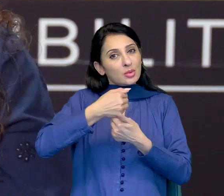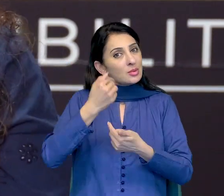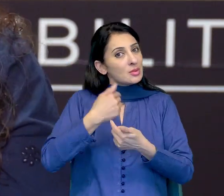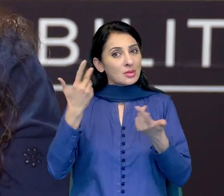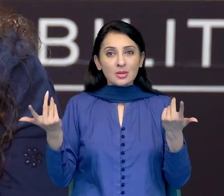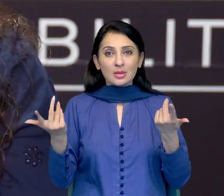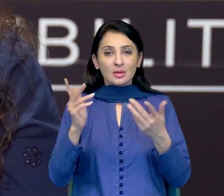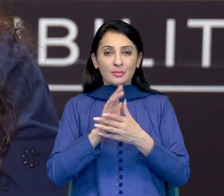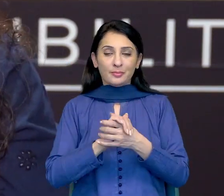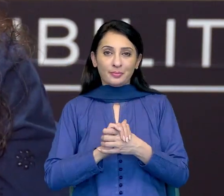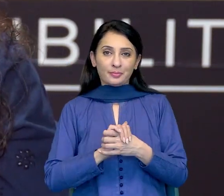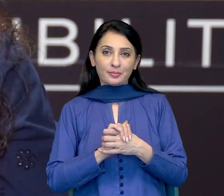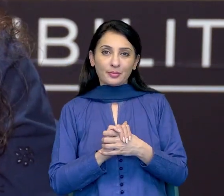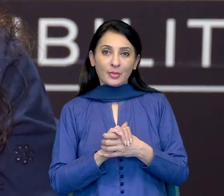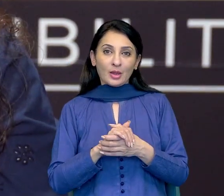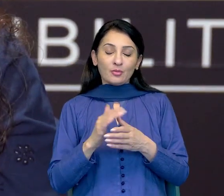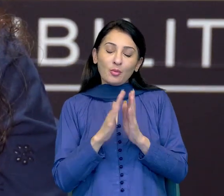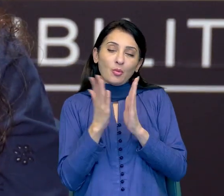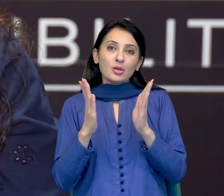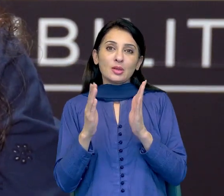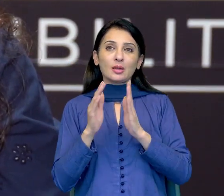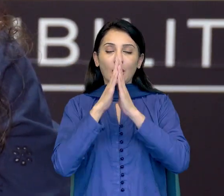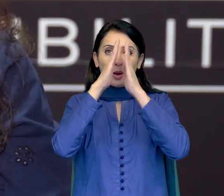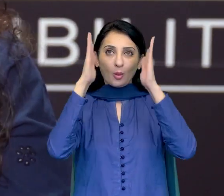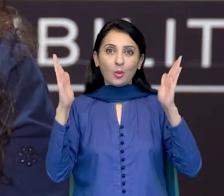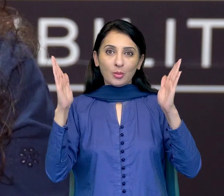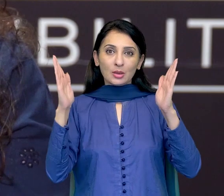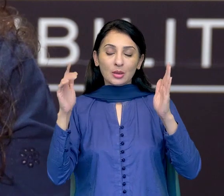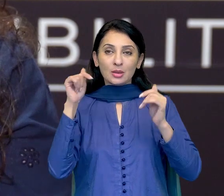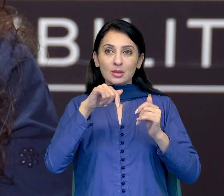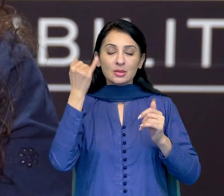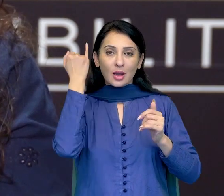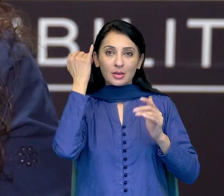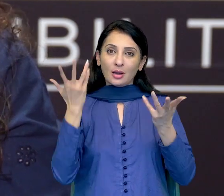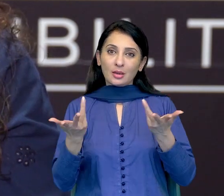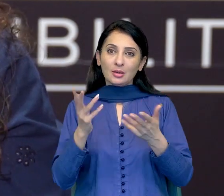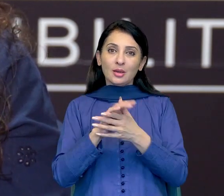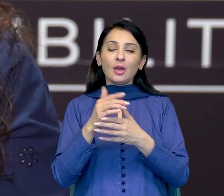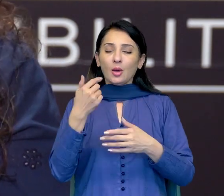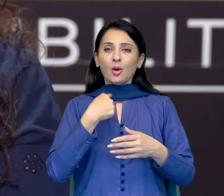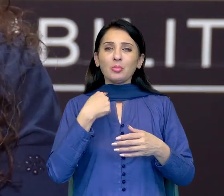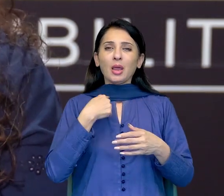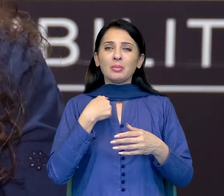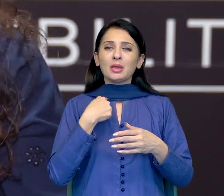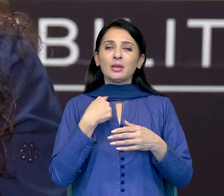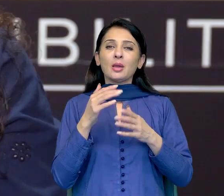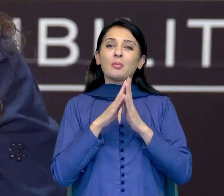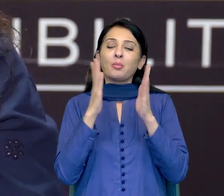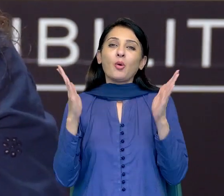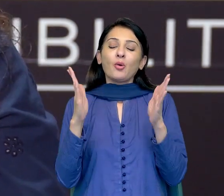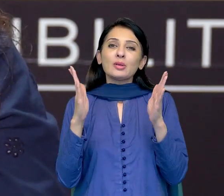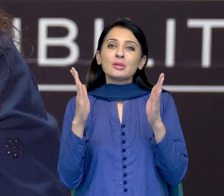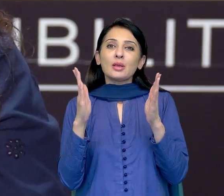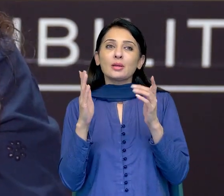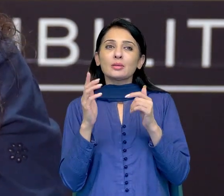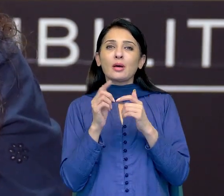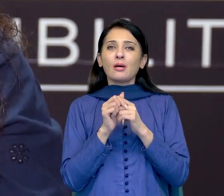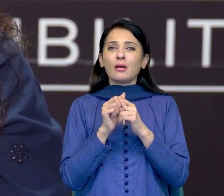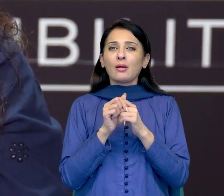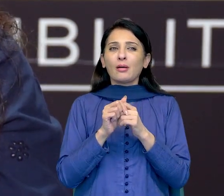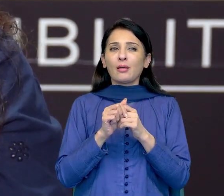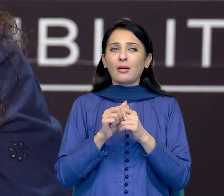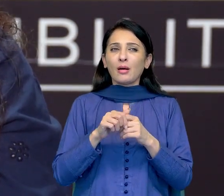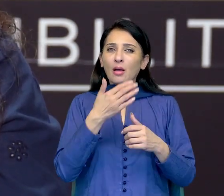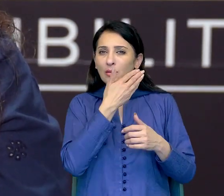so keen and enthusiastic about the idea. Okay, somebody has come from their neighboring country to teach